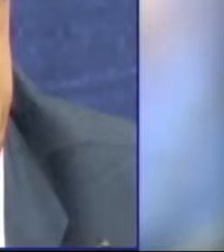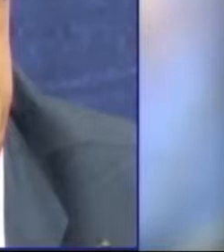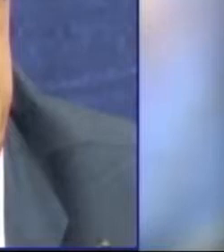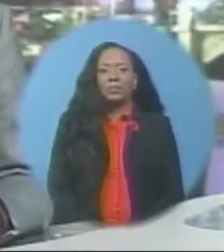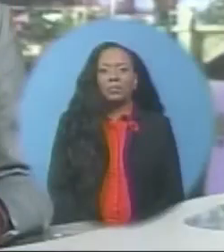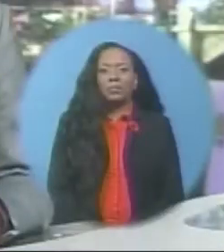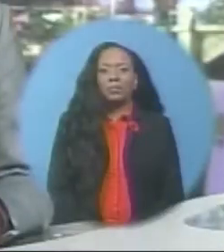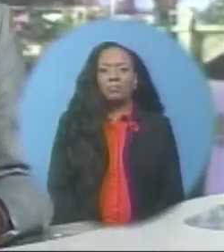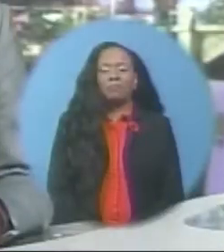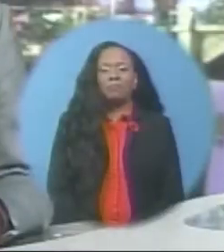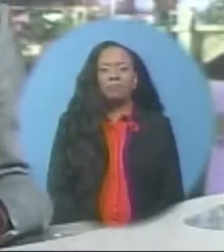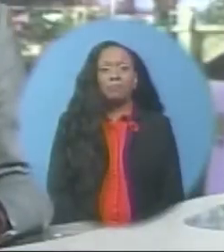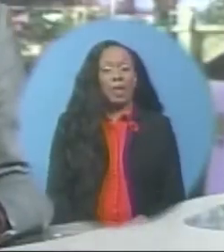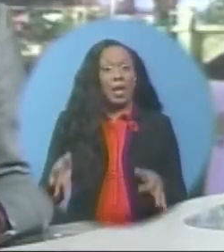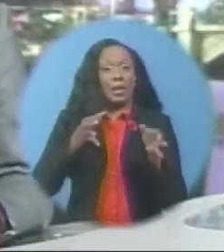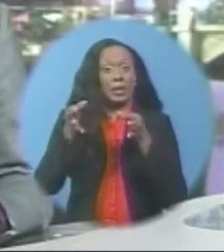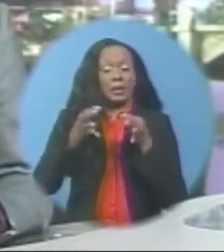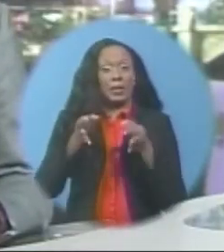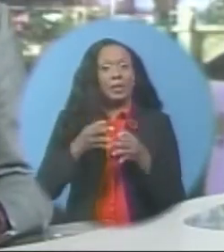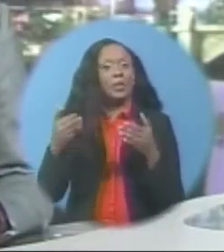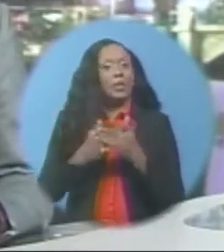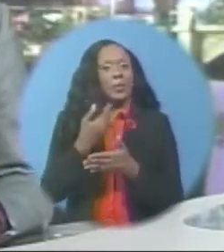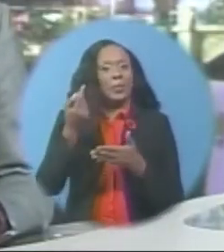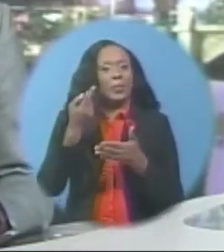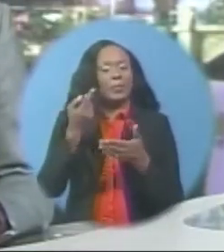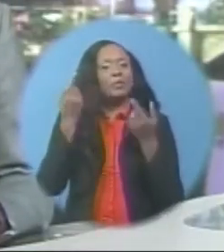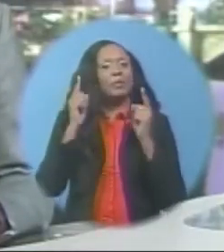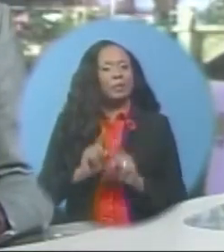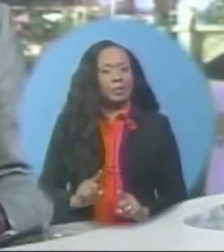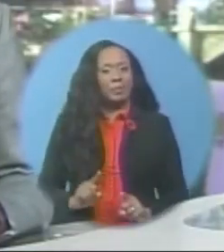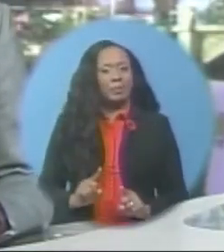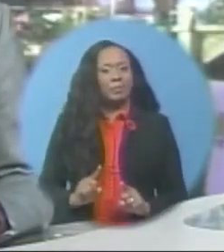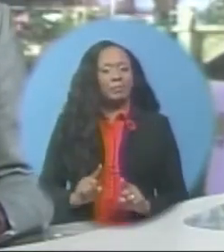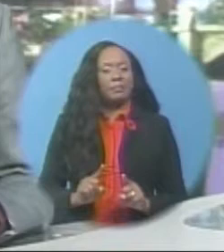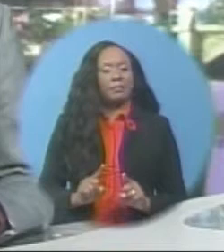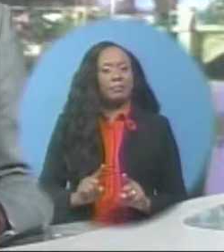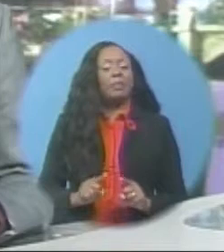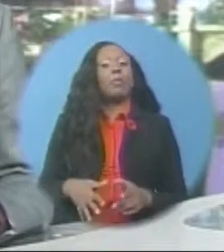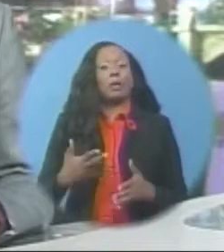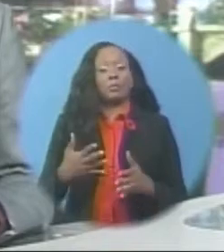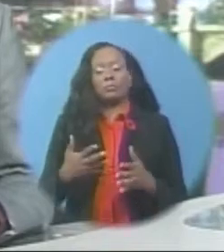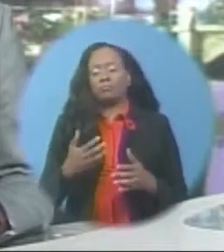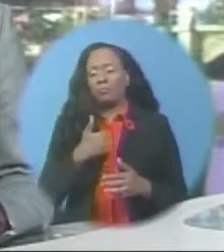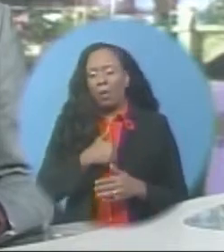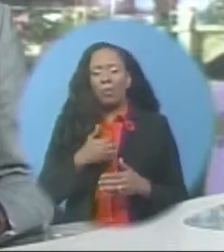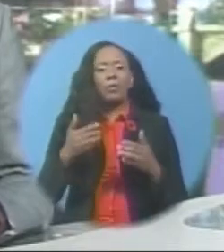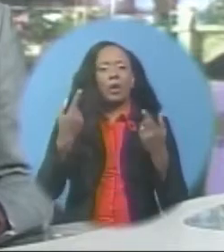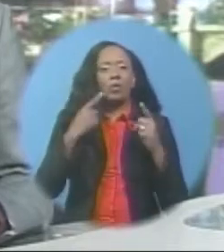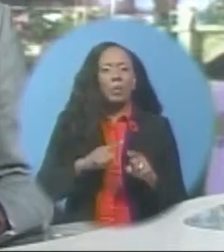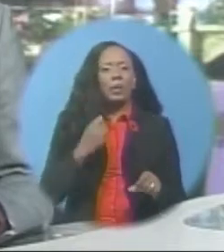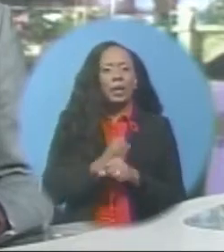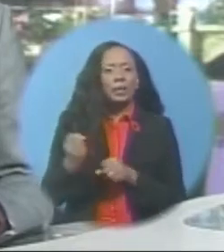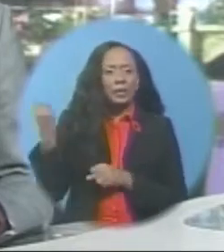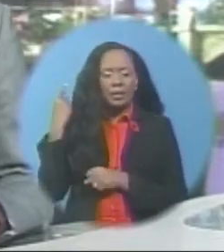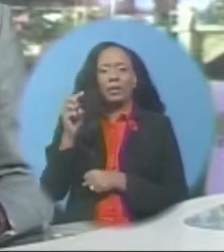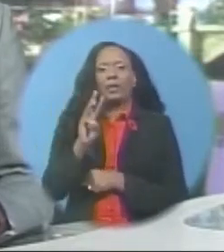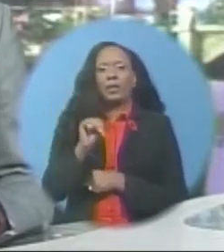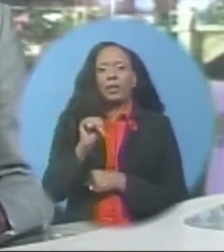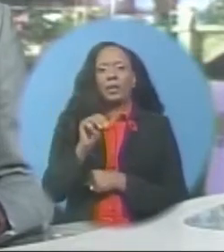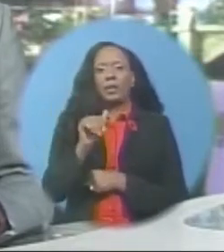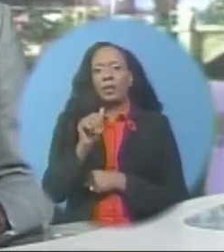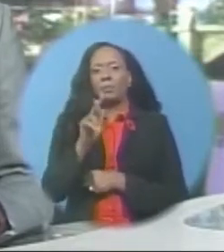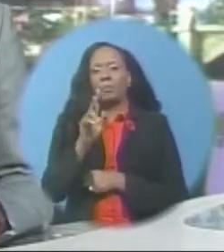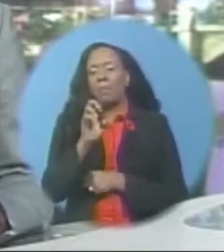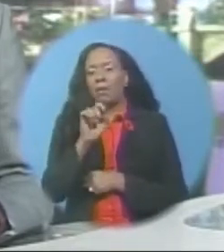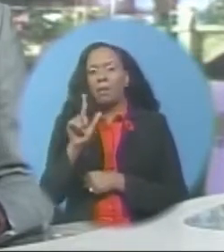venture. Mr. Griffith explains that under an agreement reached last year, the Morella Discovery, using Barbados as a home port,